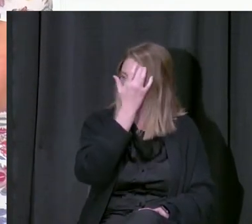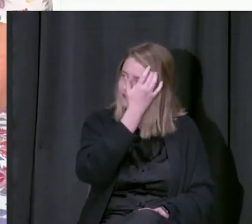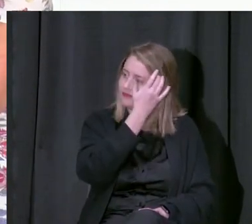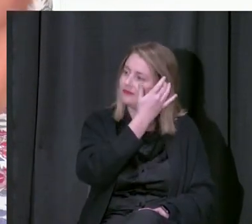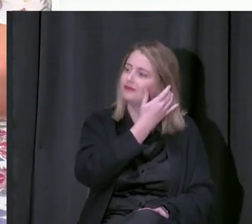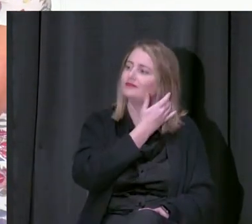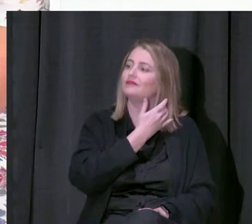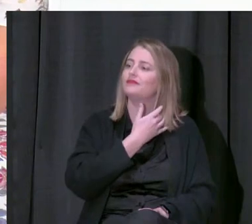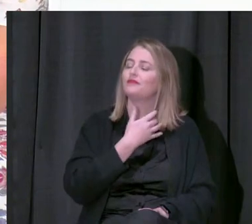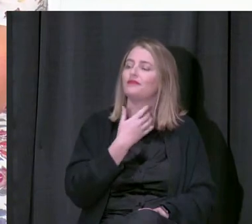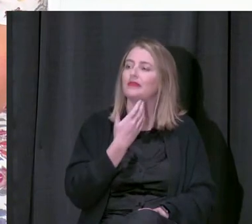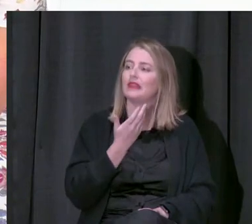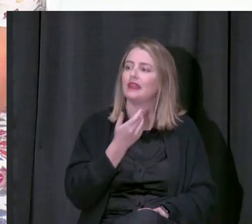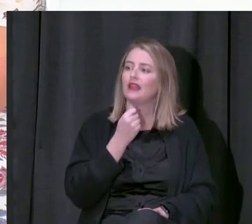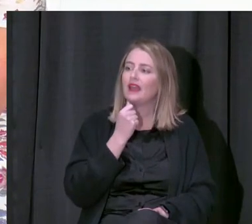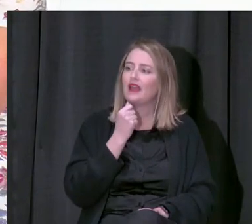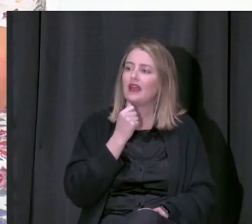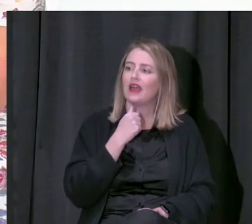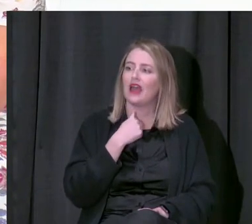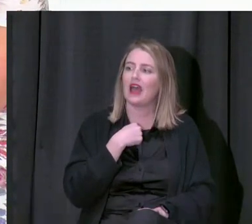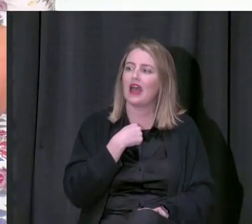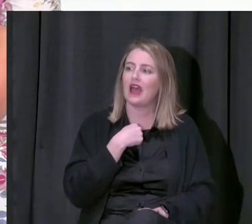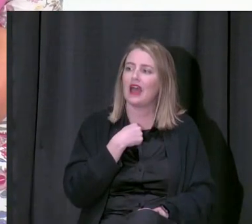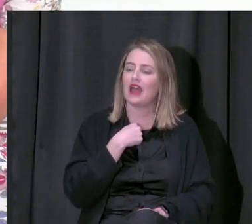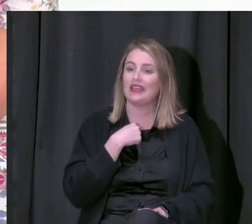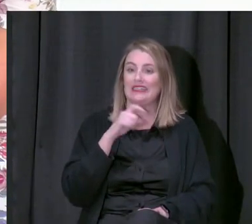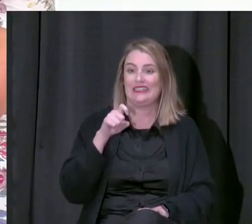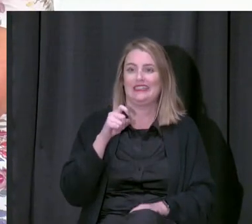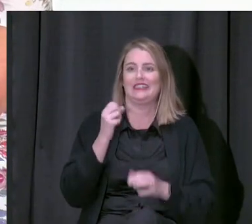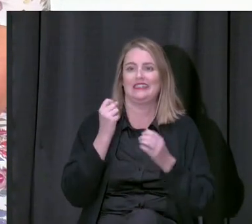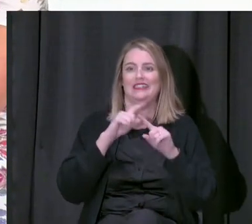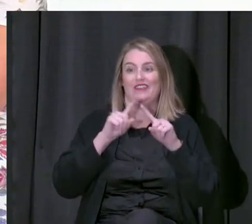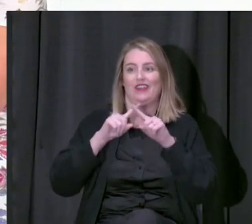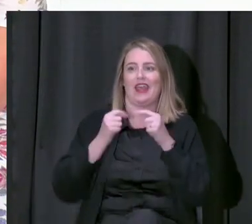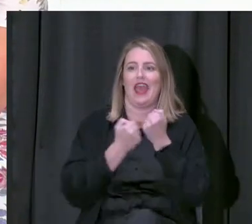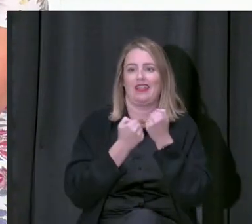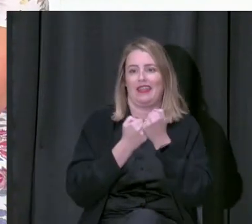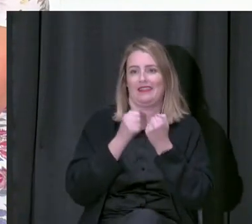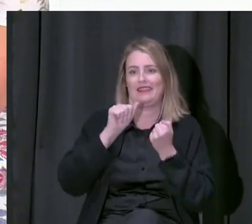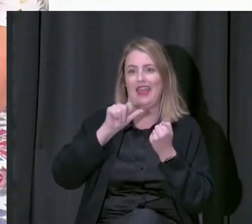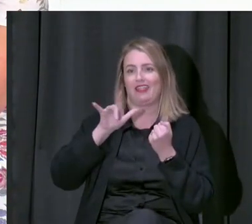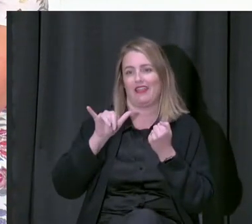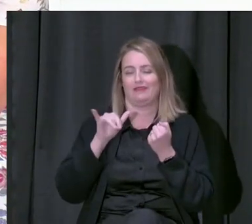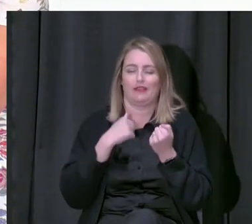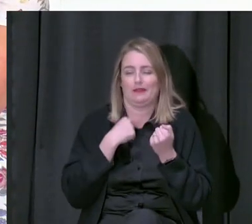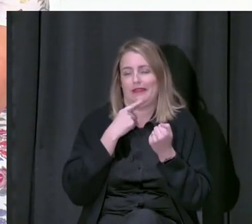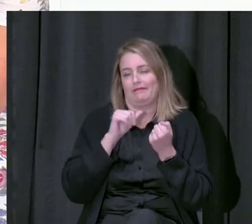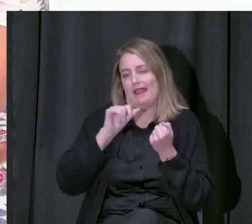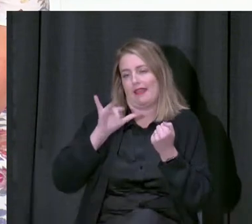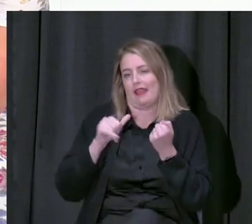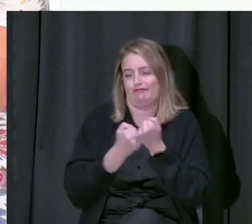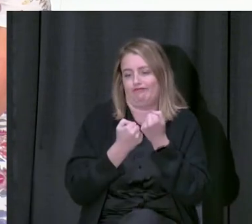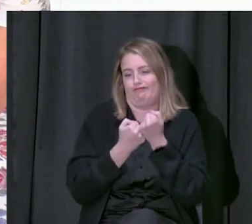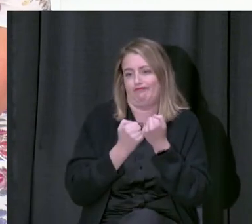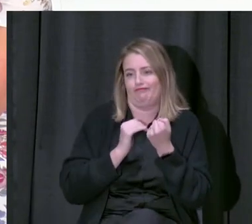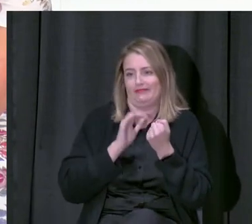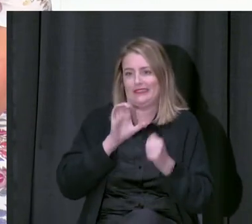I've made a lot of, I would say, allies within CVS. And